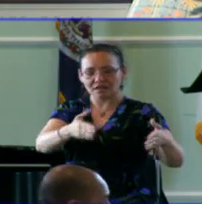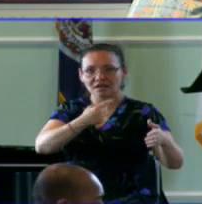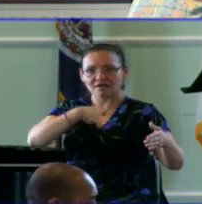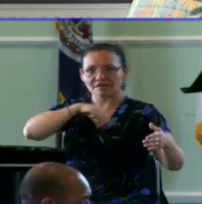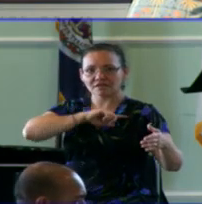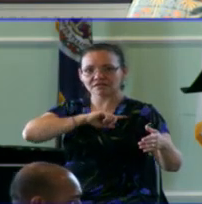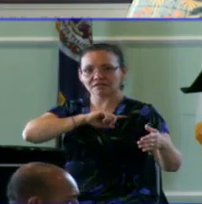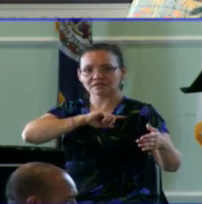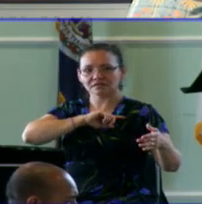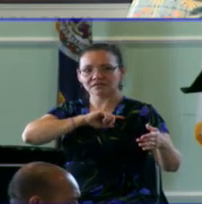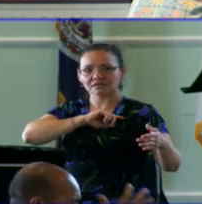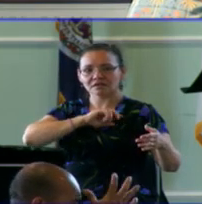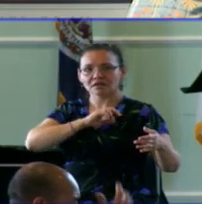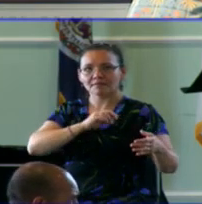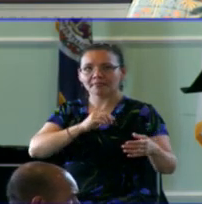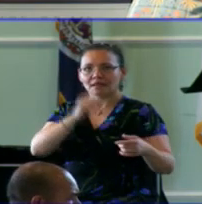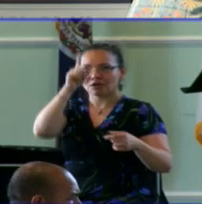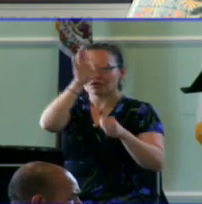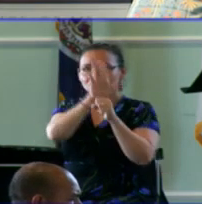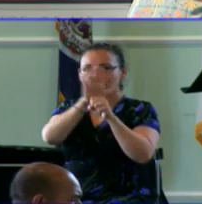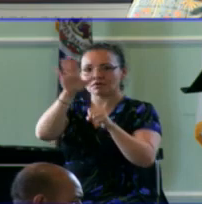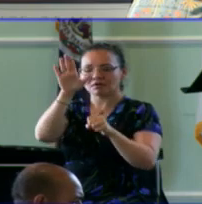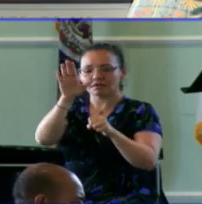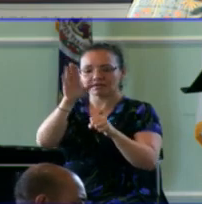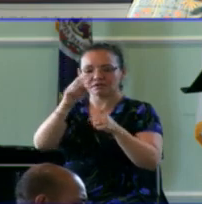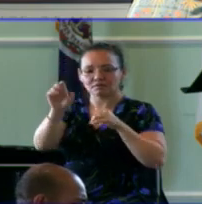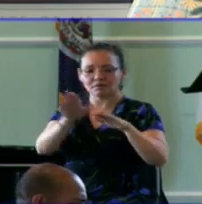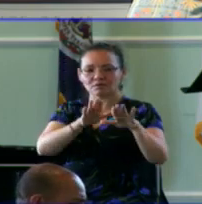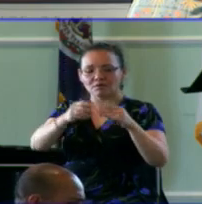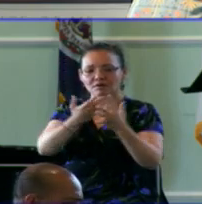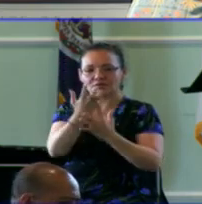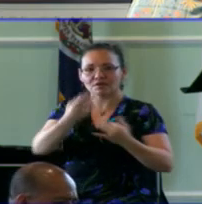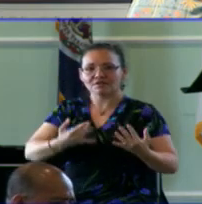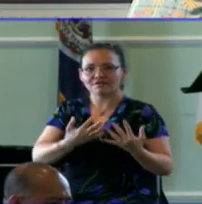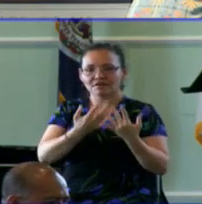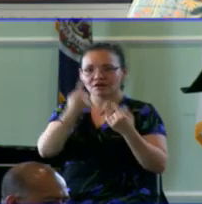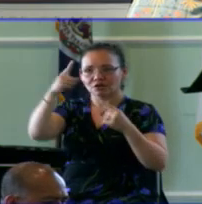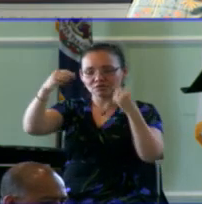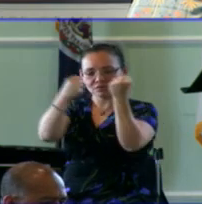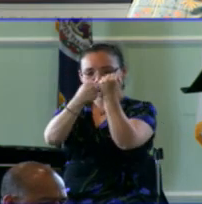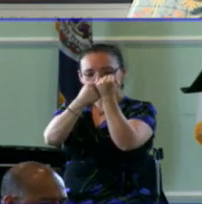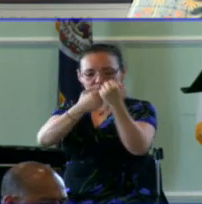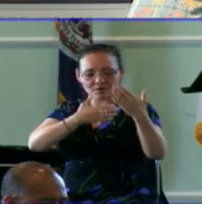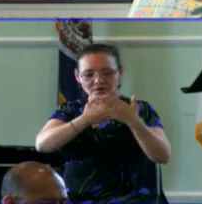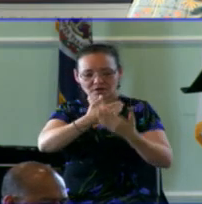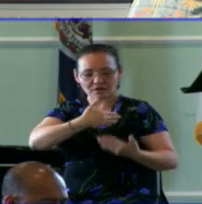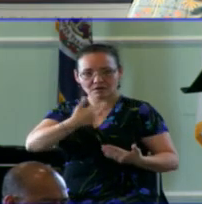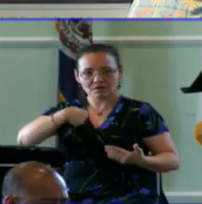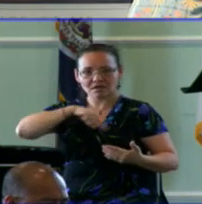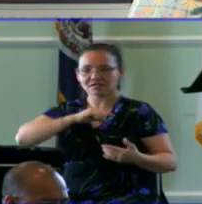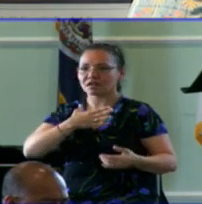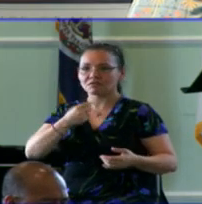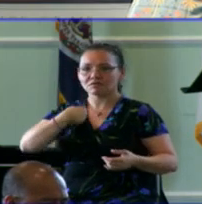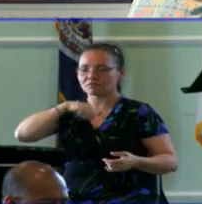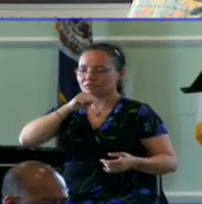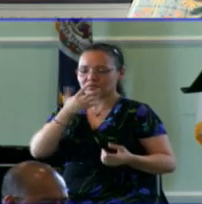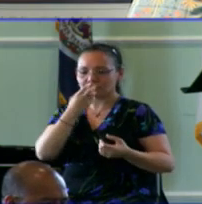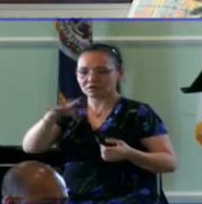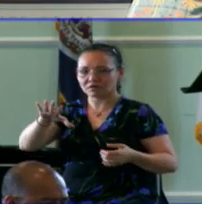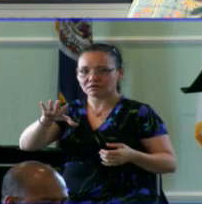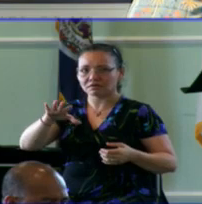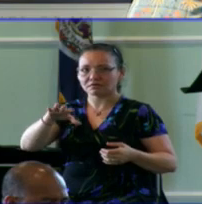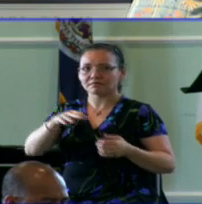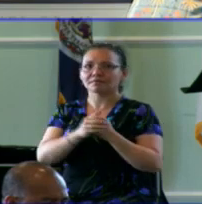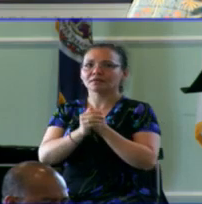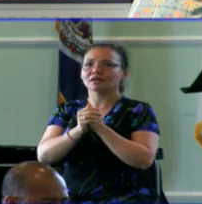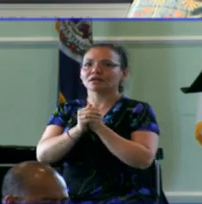You promise that when we walk through the fire, you will be with us, Lord. You will not be burned. And so, Father,